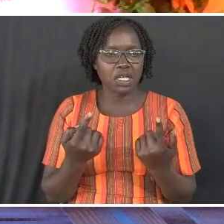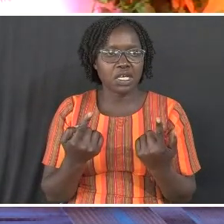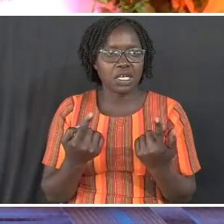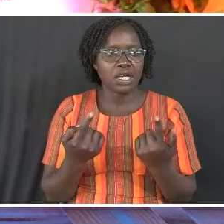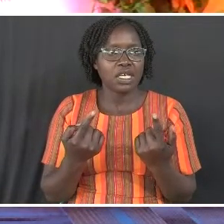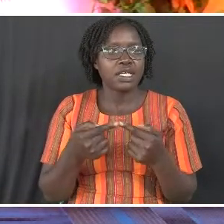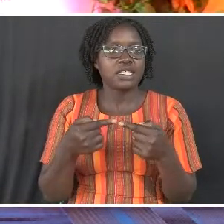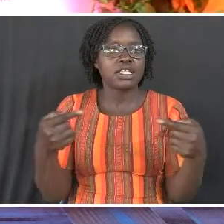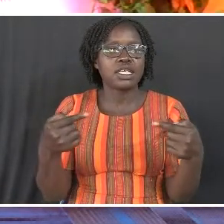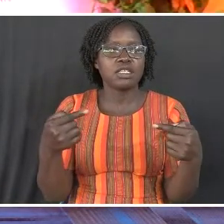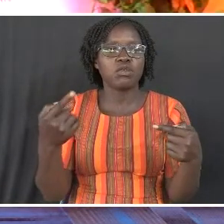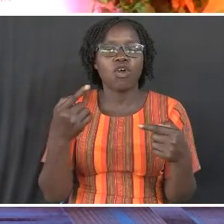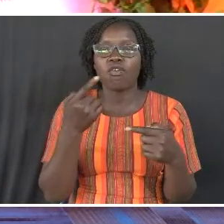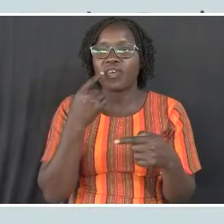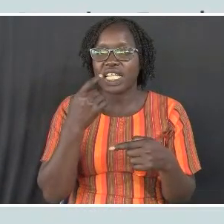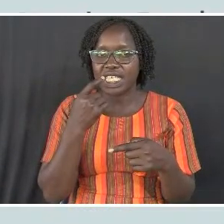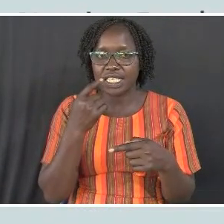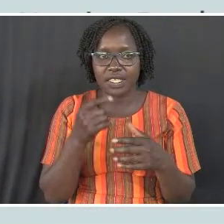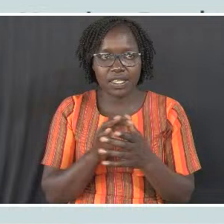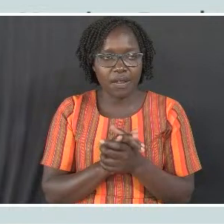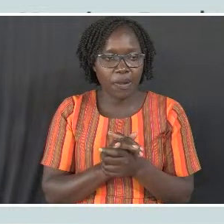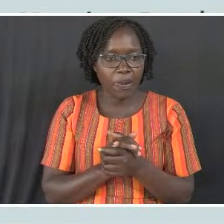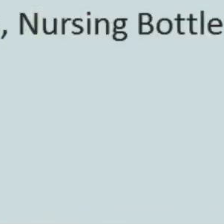an enemy of the teeth.